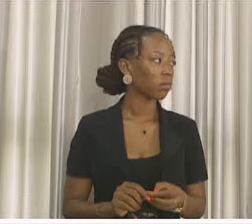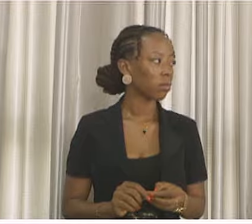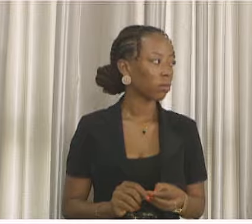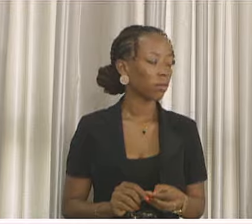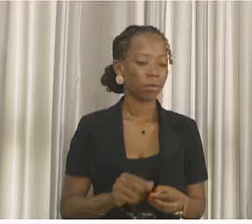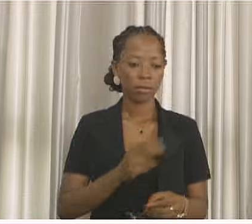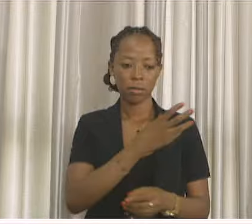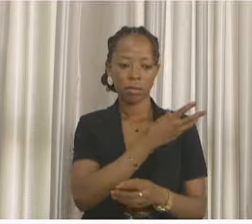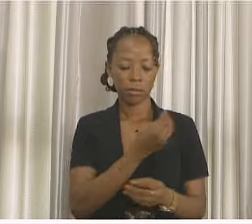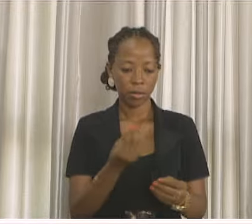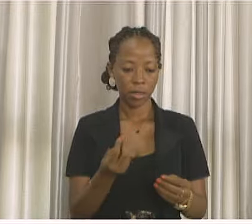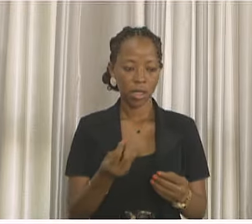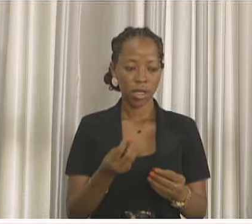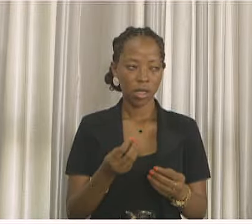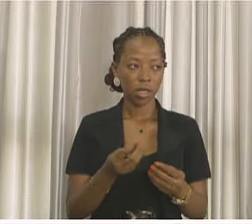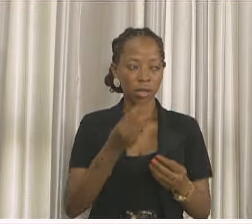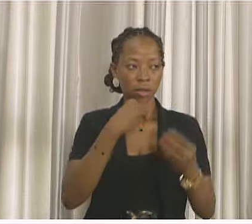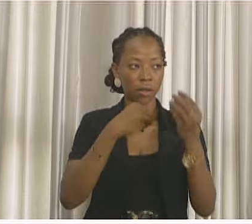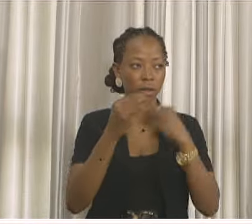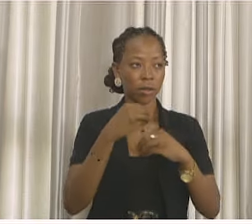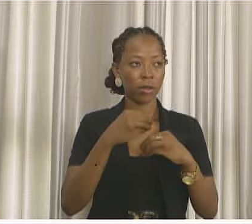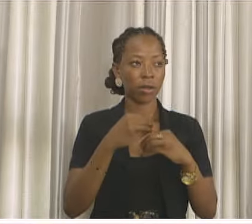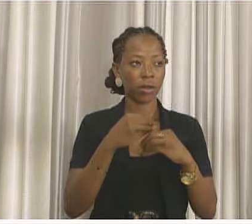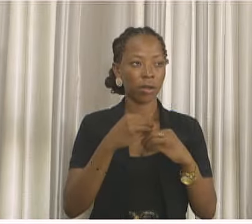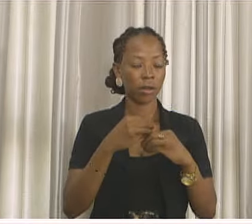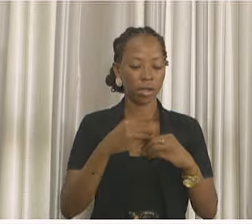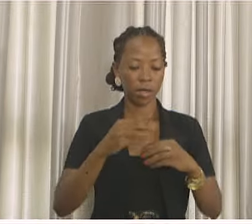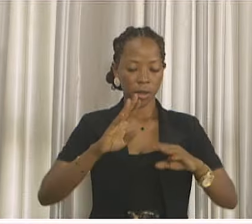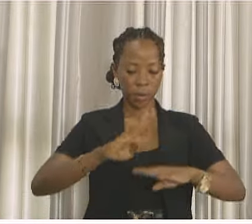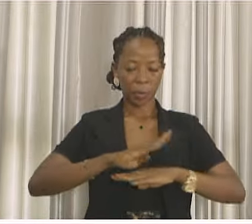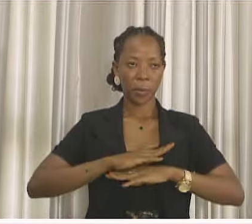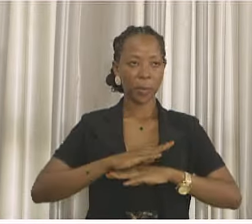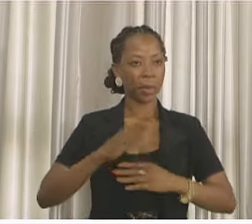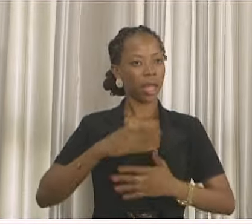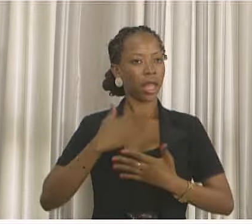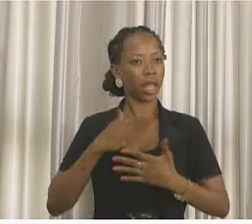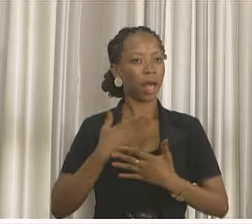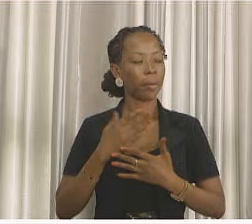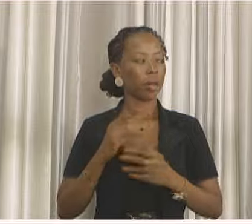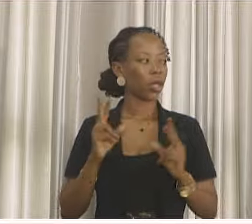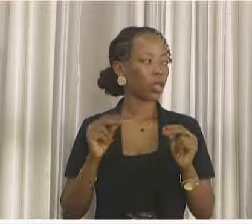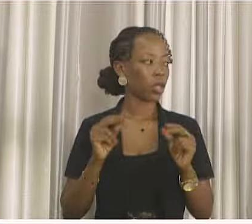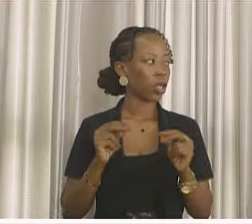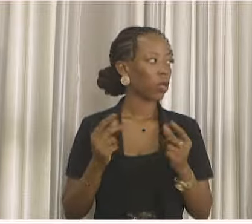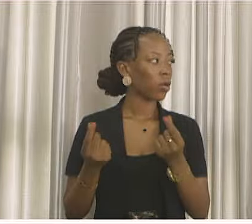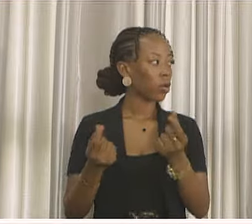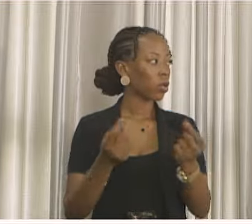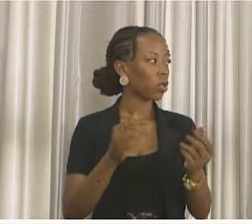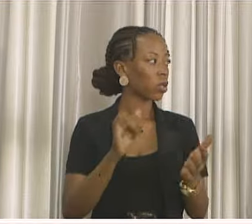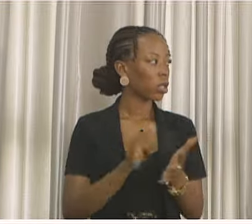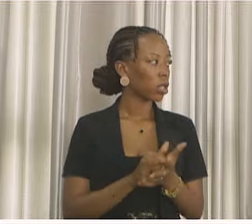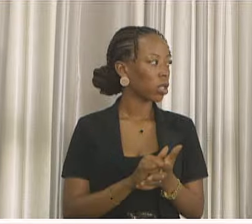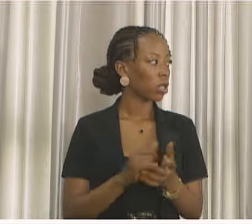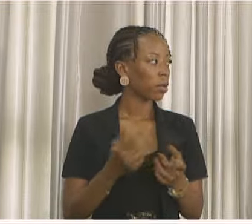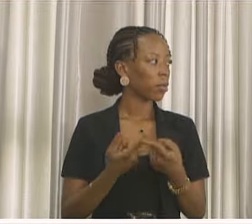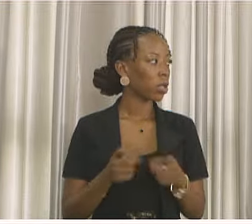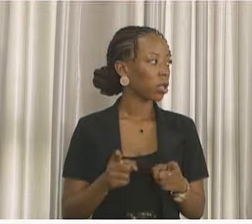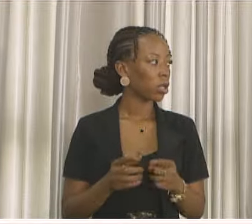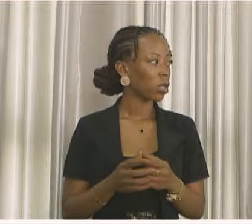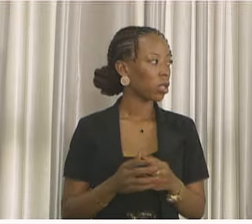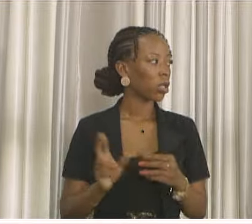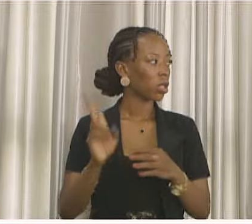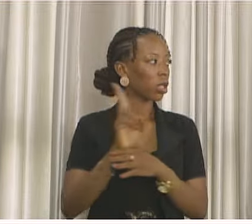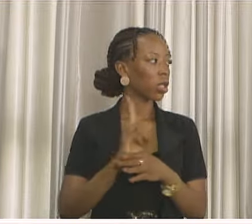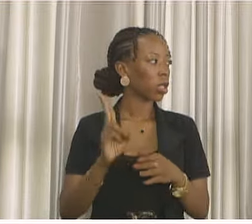food now people then belly, then glad it for you. No. Well, we go do that eventually, but it's